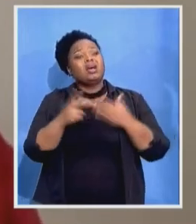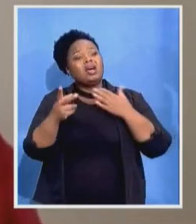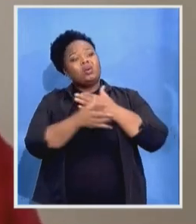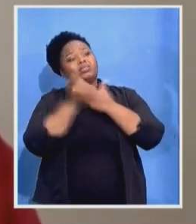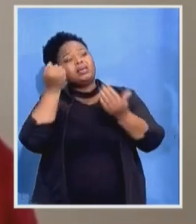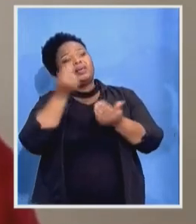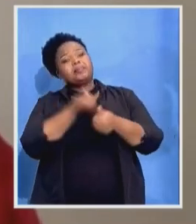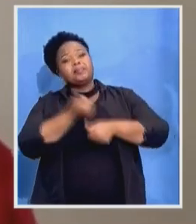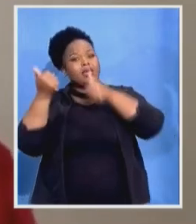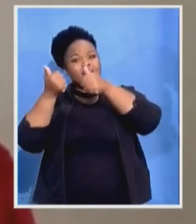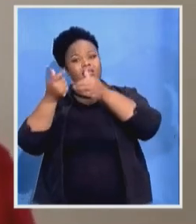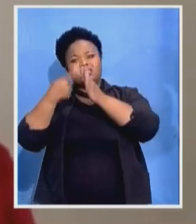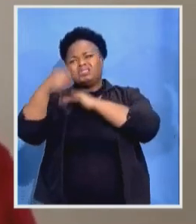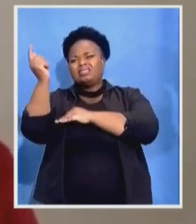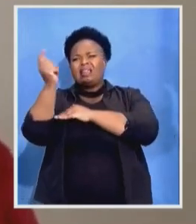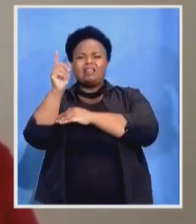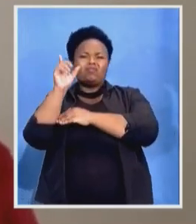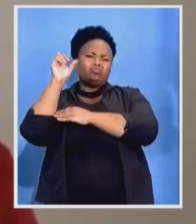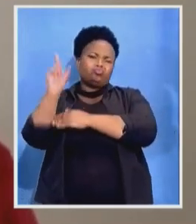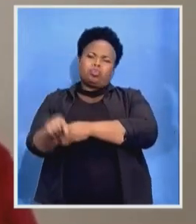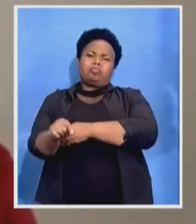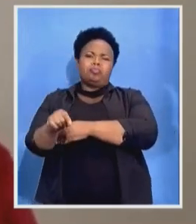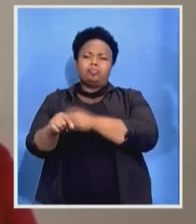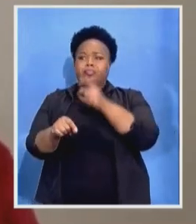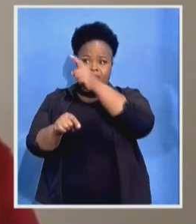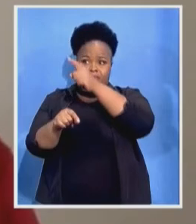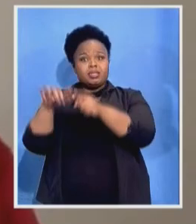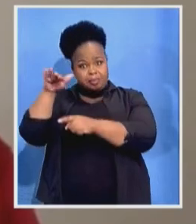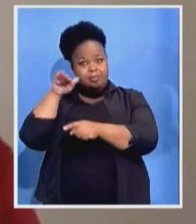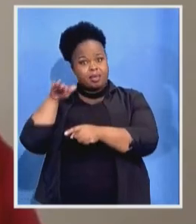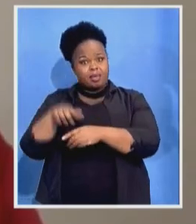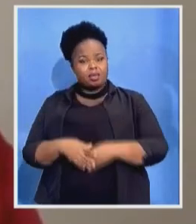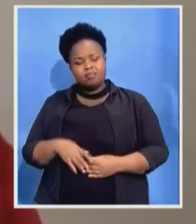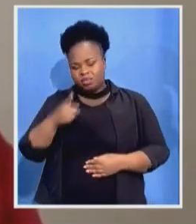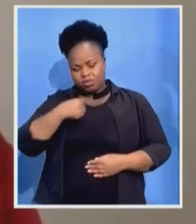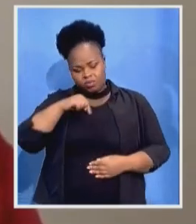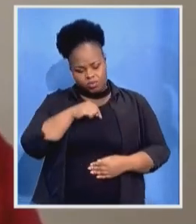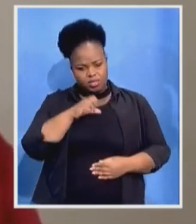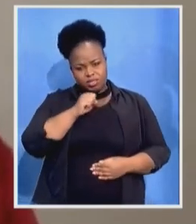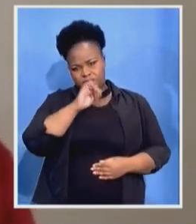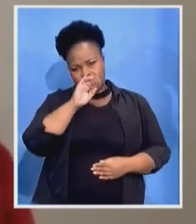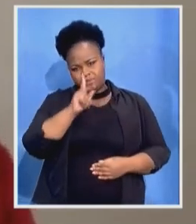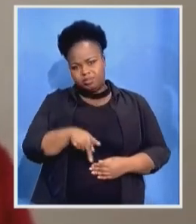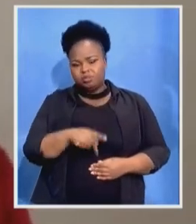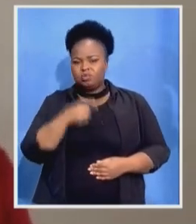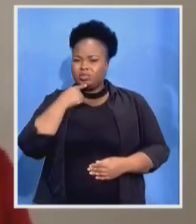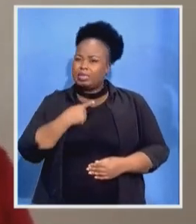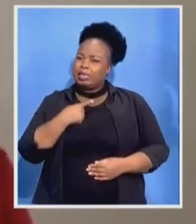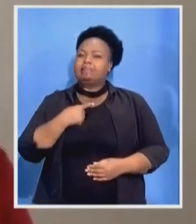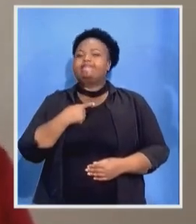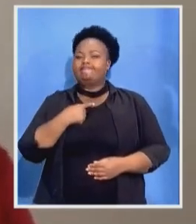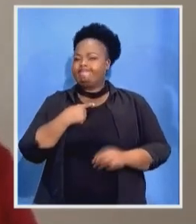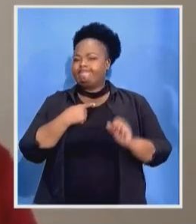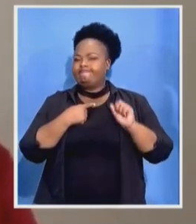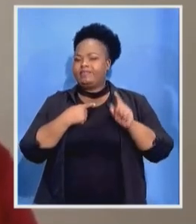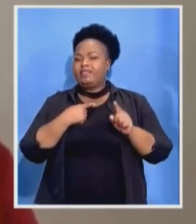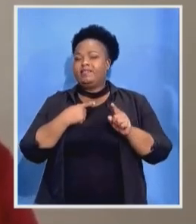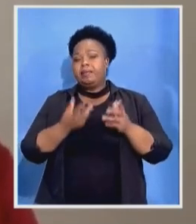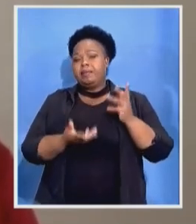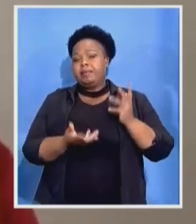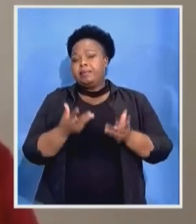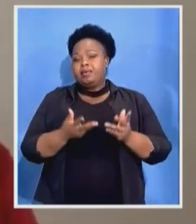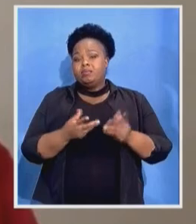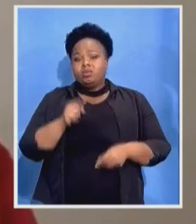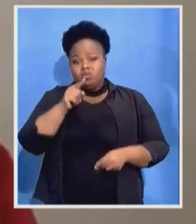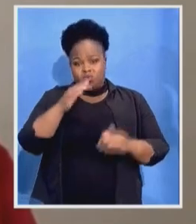by the banks. We have been in the forefront as the SACP to say, if You take my house as a bank because I'm